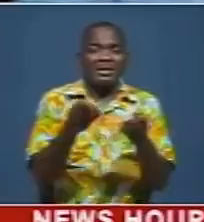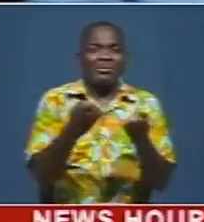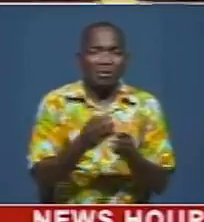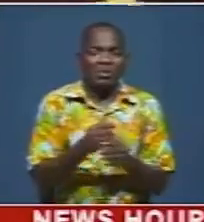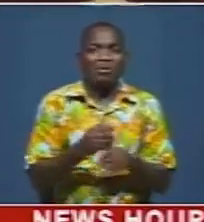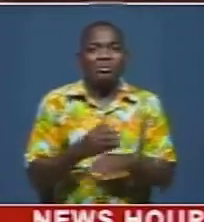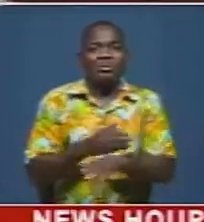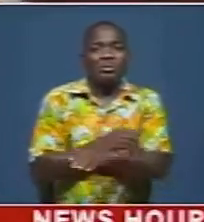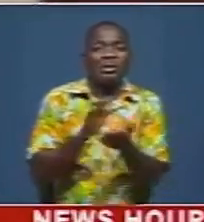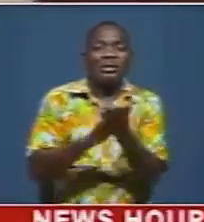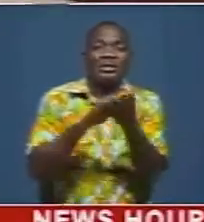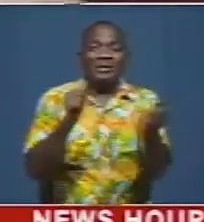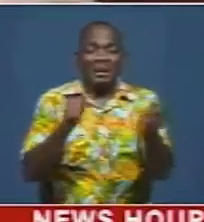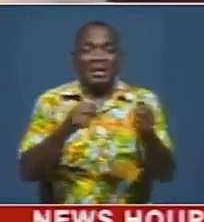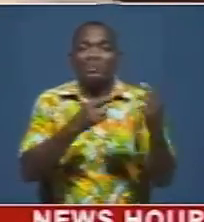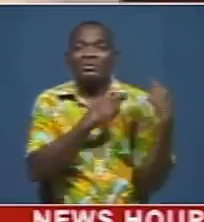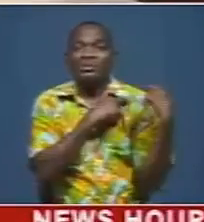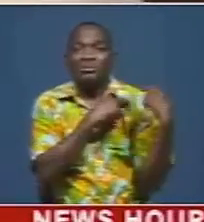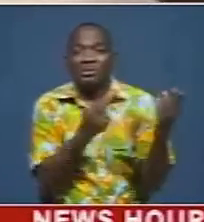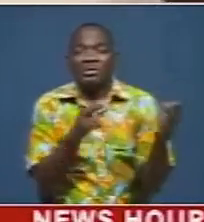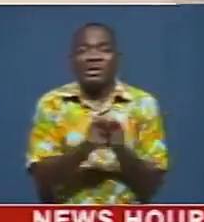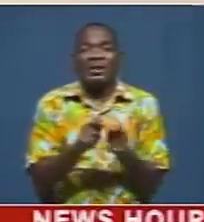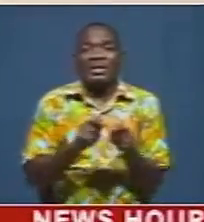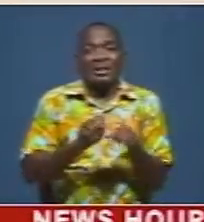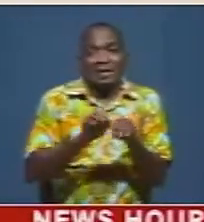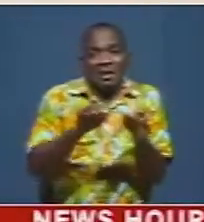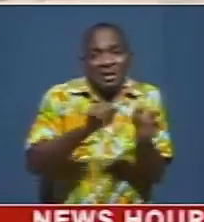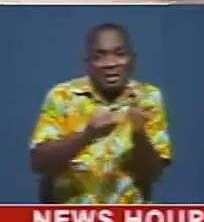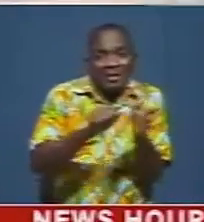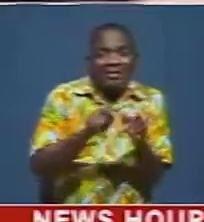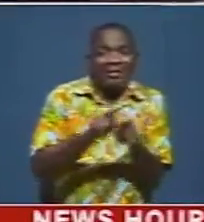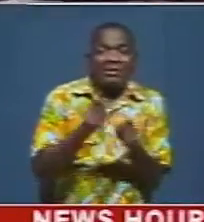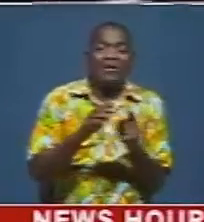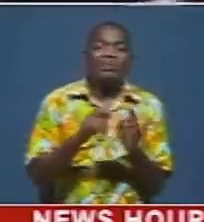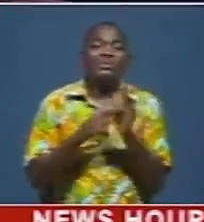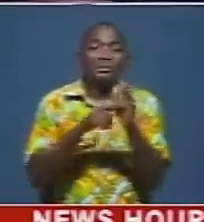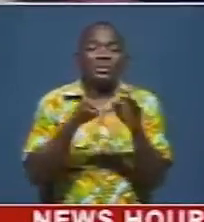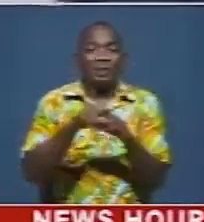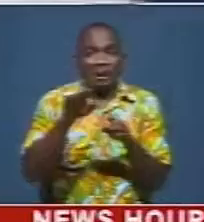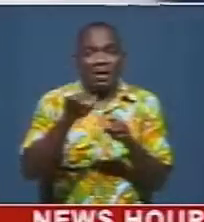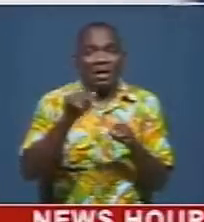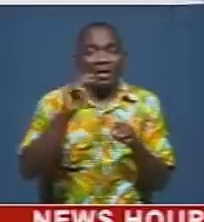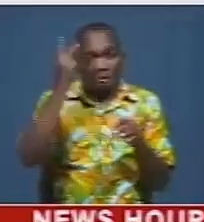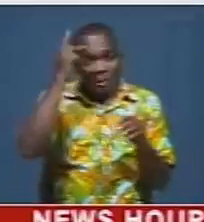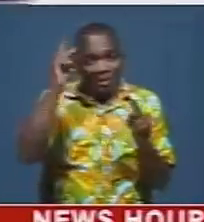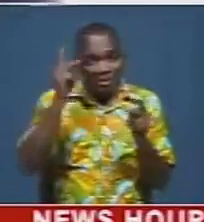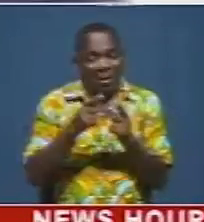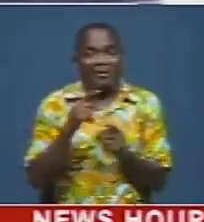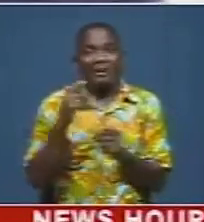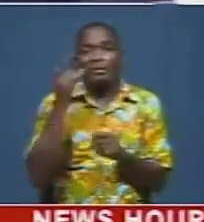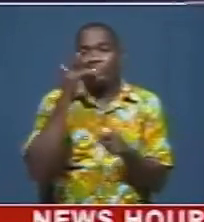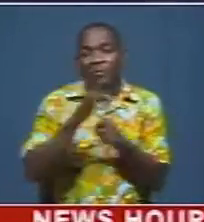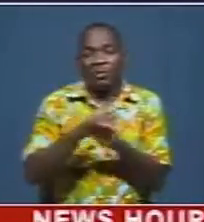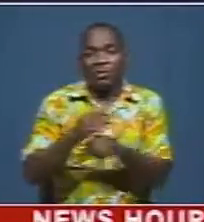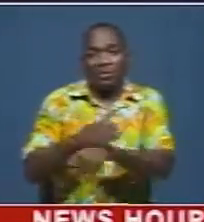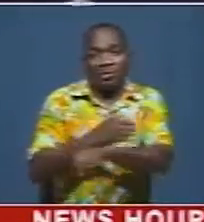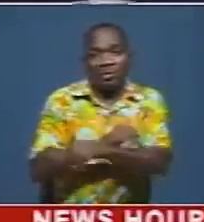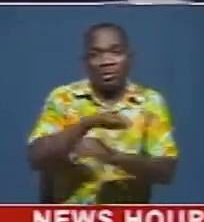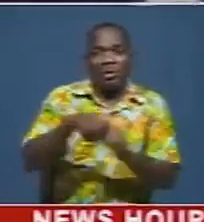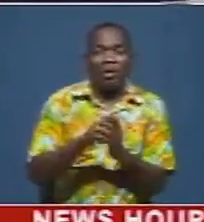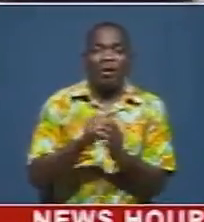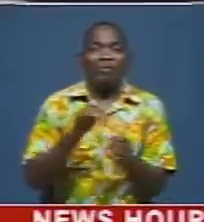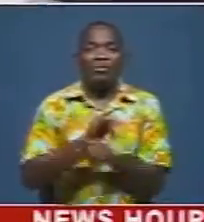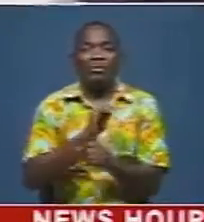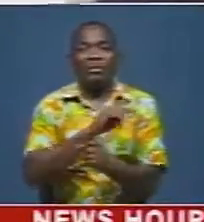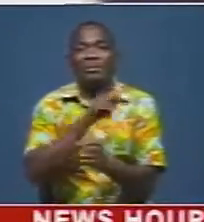build trust, responsiveness and accountability as the manifesto is being compiled to improve popular participation in